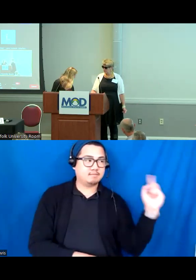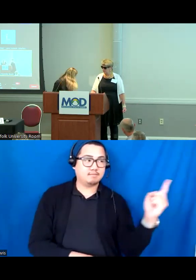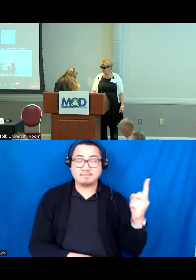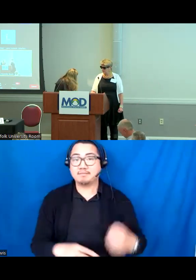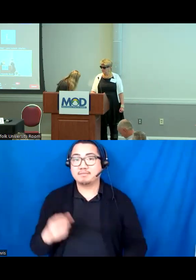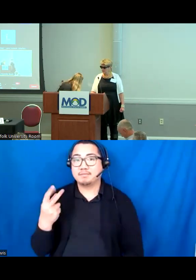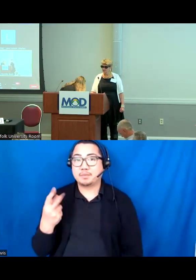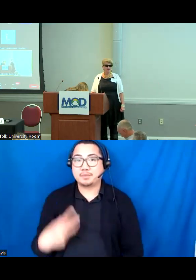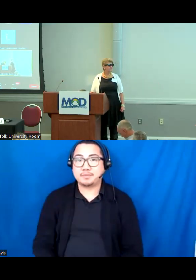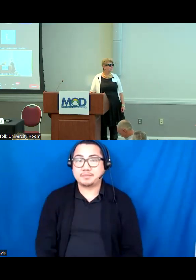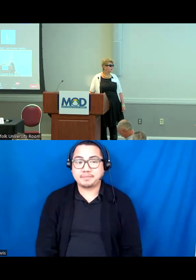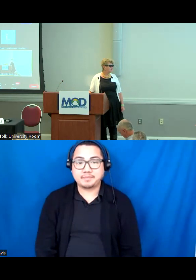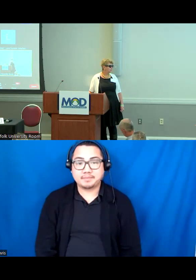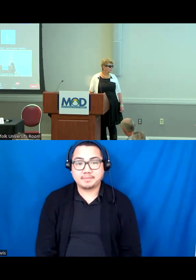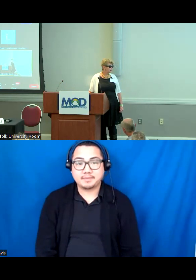right.